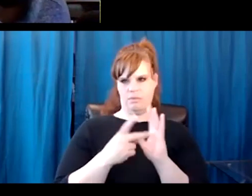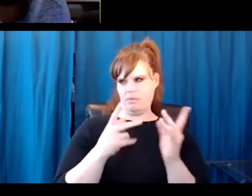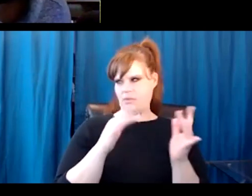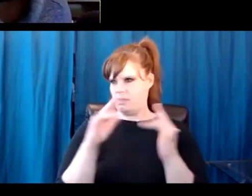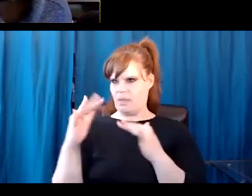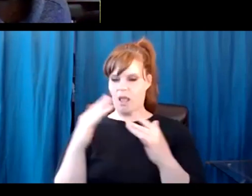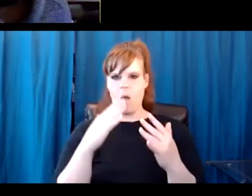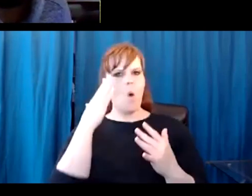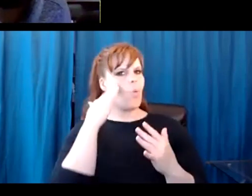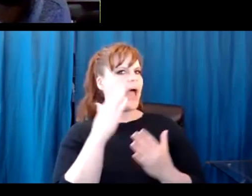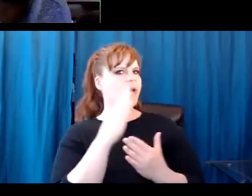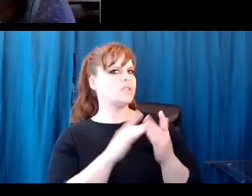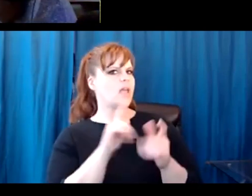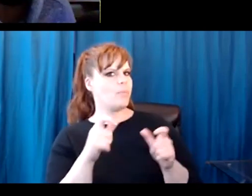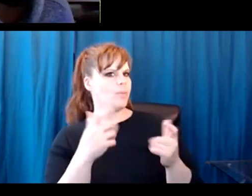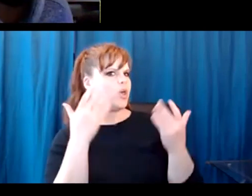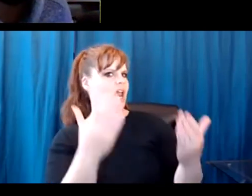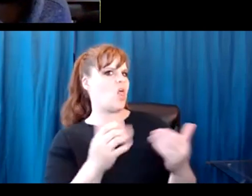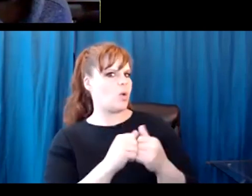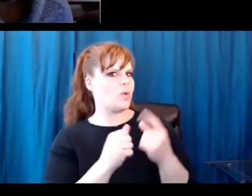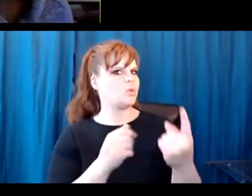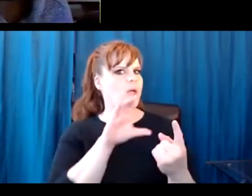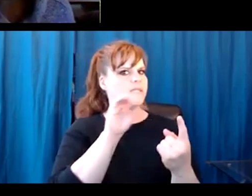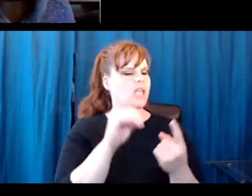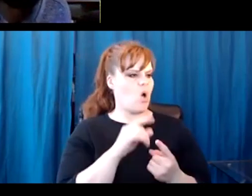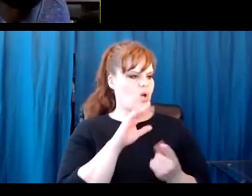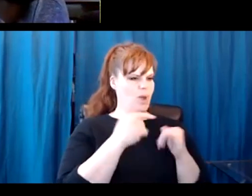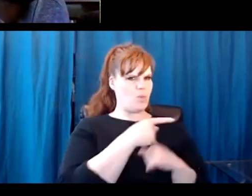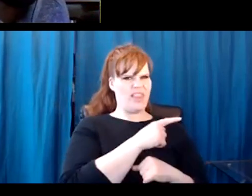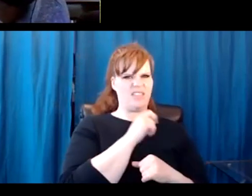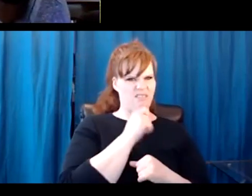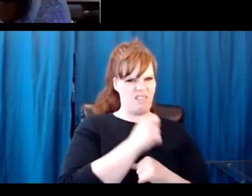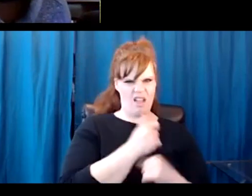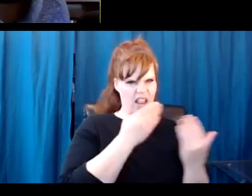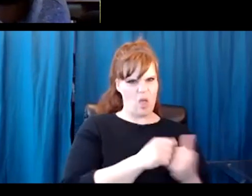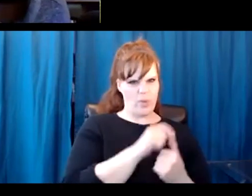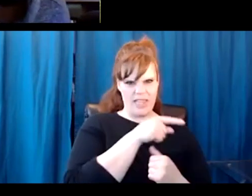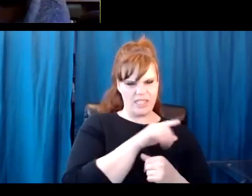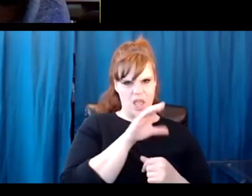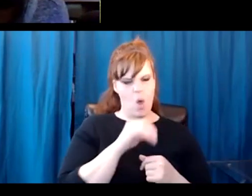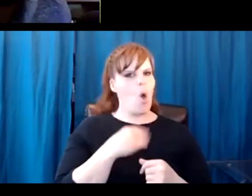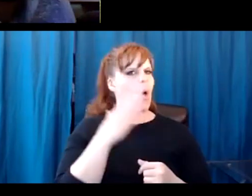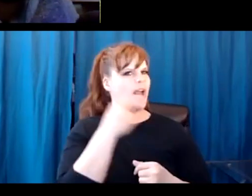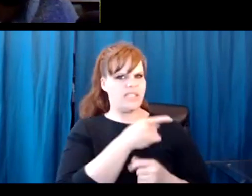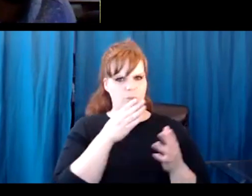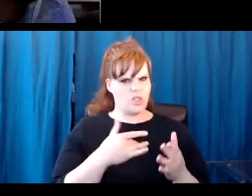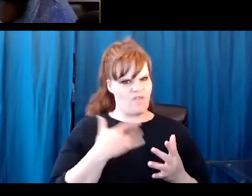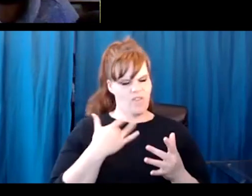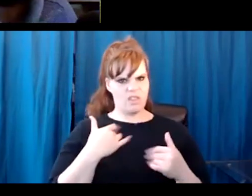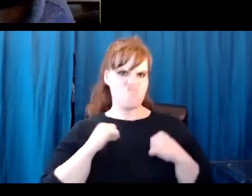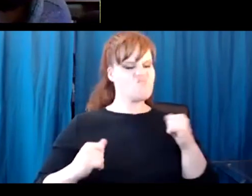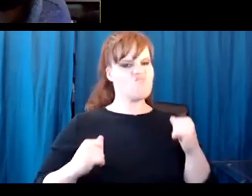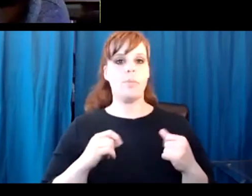some people get along with this one CO versus this other CO? Why does this person feel like they have to assert themselves a particular way, but this person